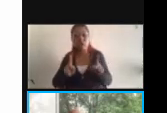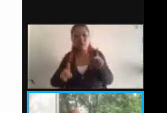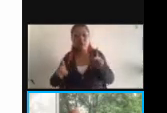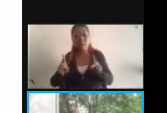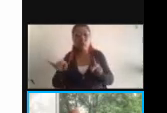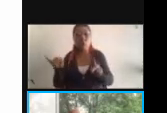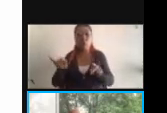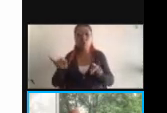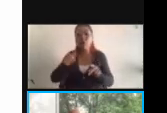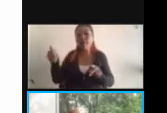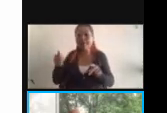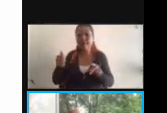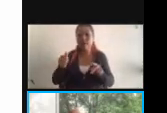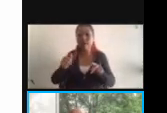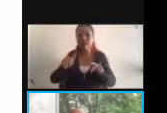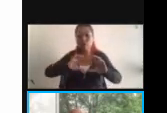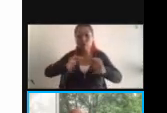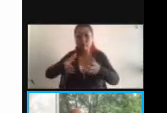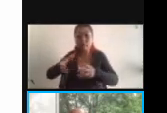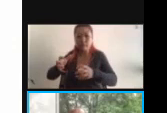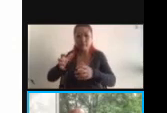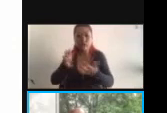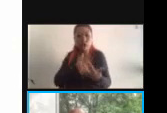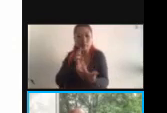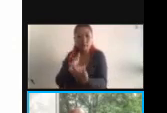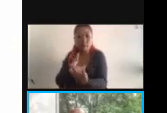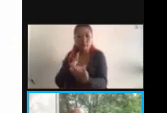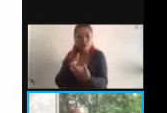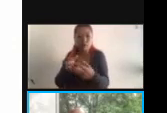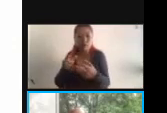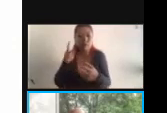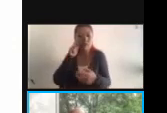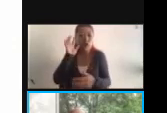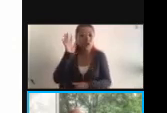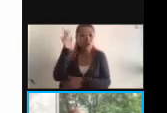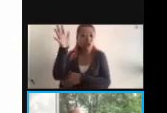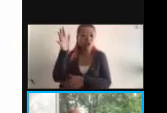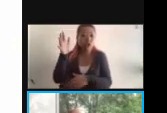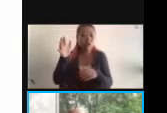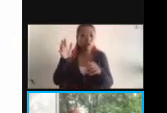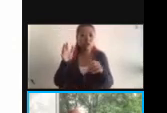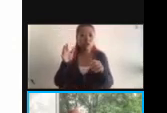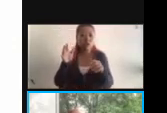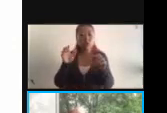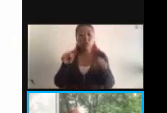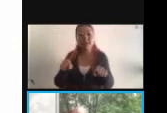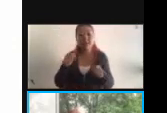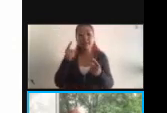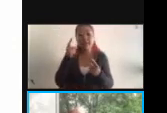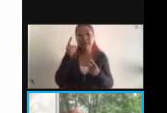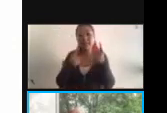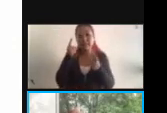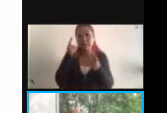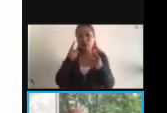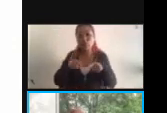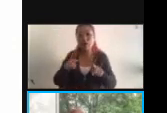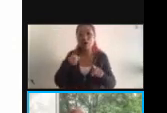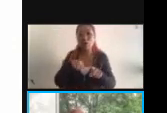of accommodation that would be in the future, would be considered in as we improve our